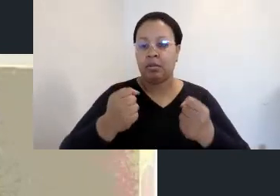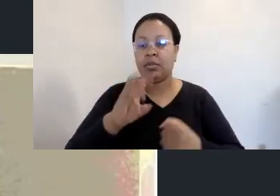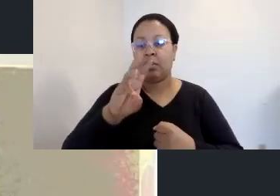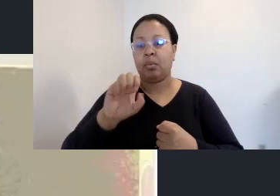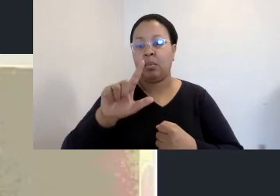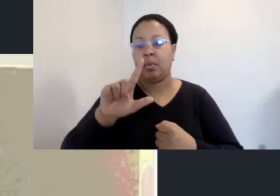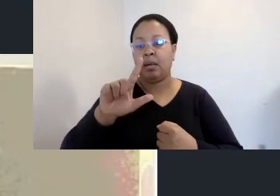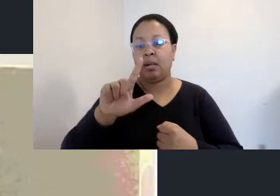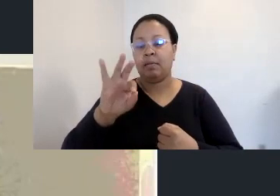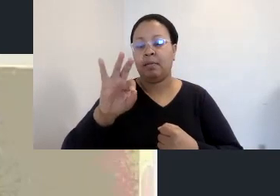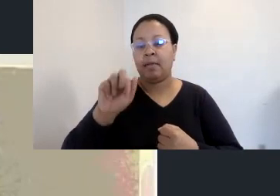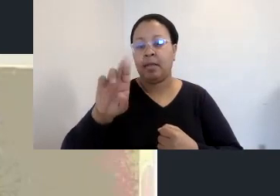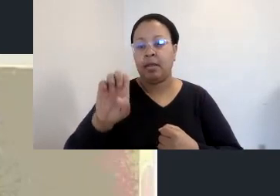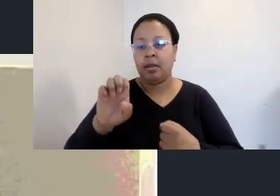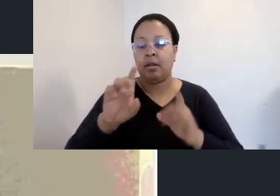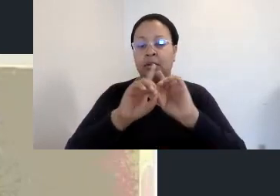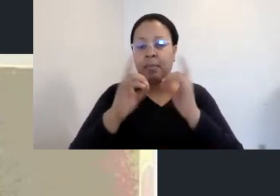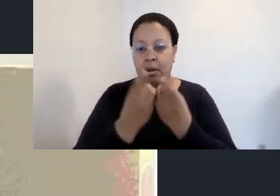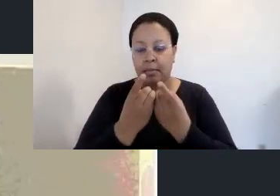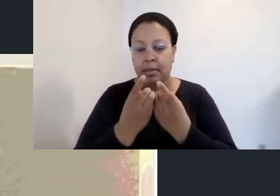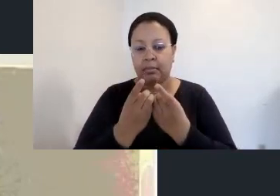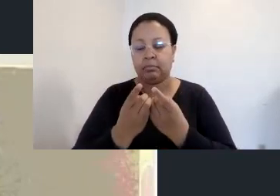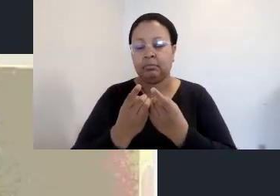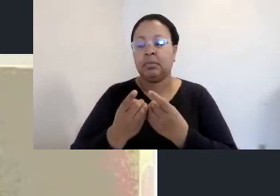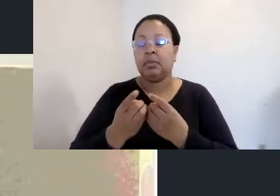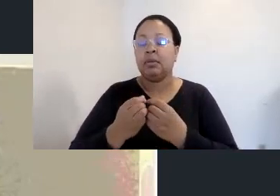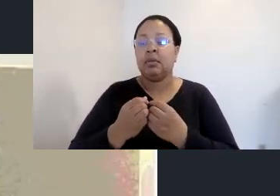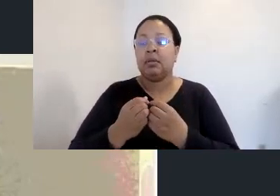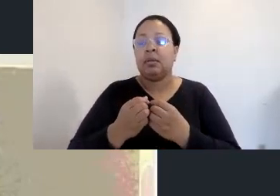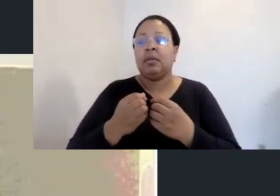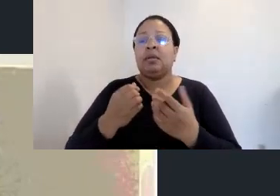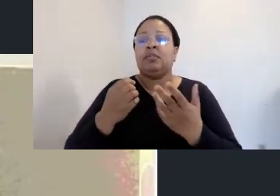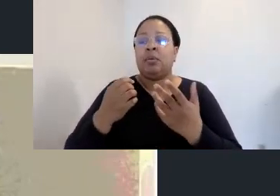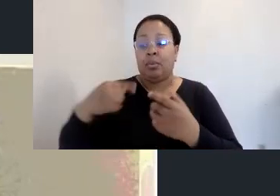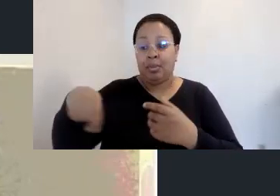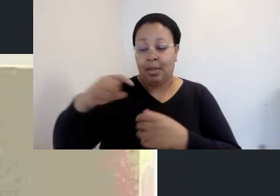their agency office in San Francisco, and it started to get some traction.